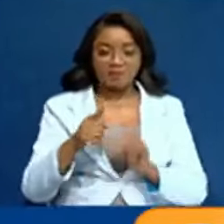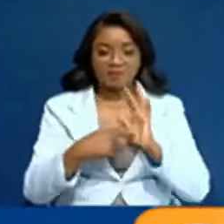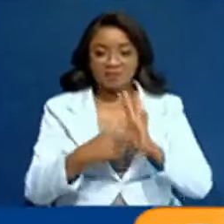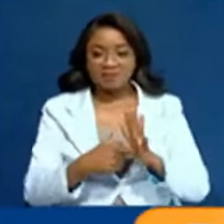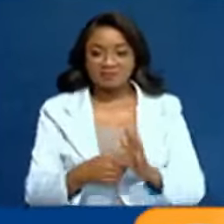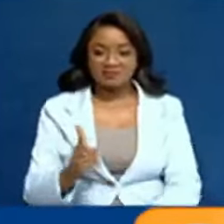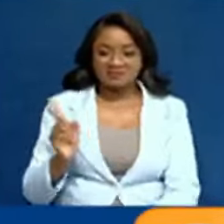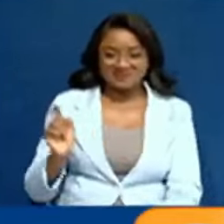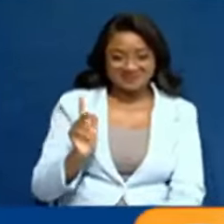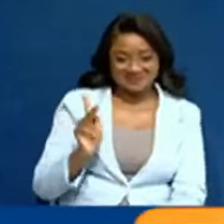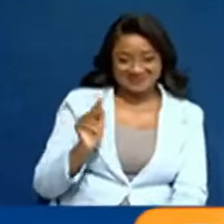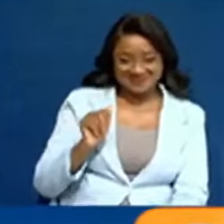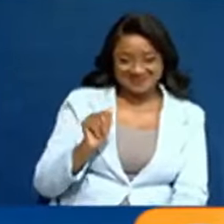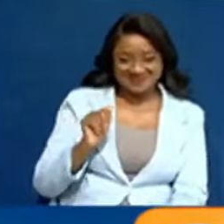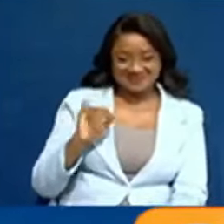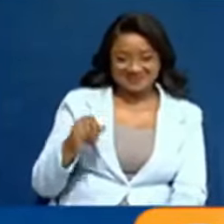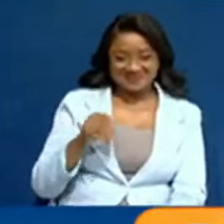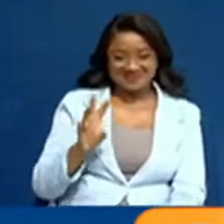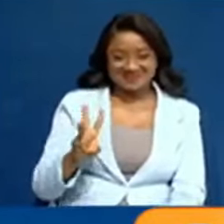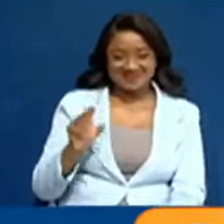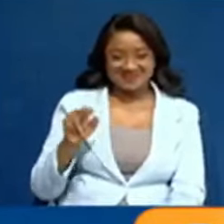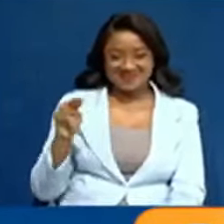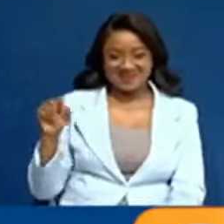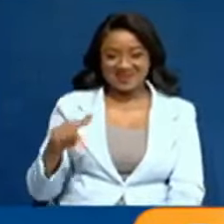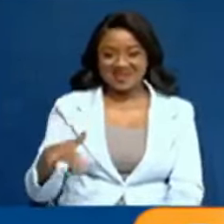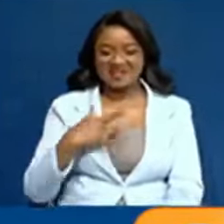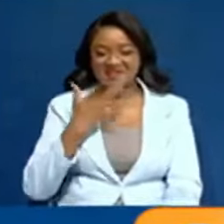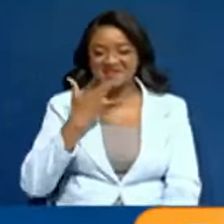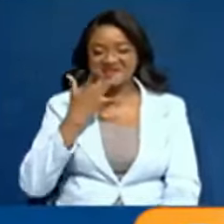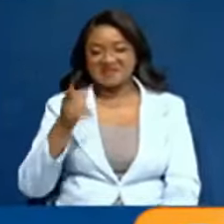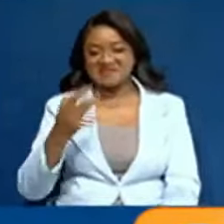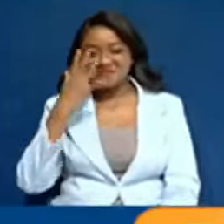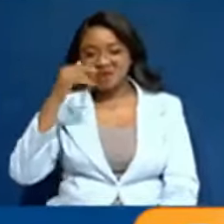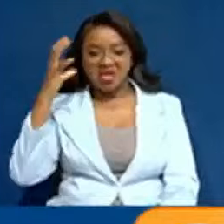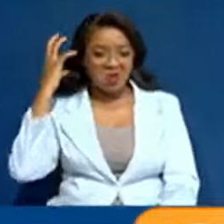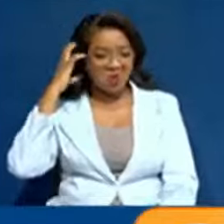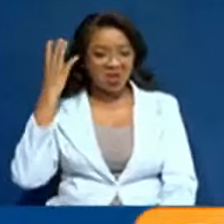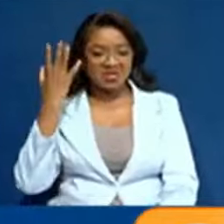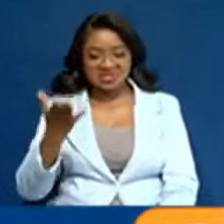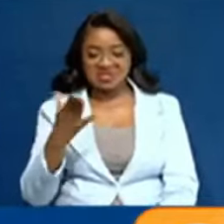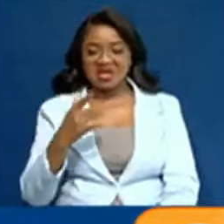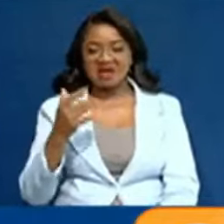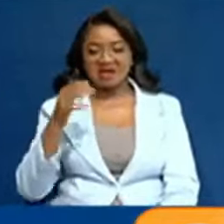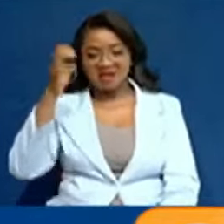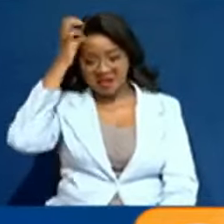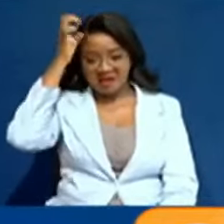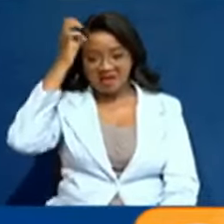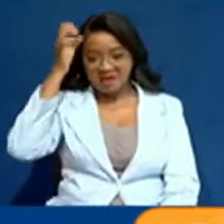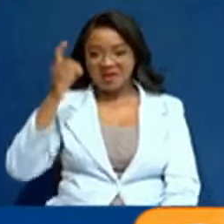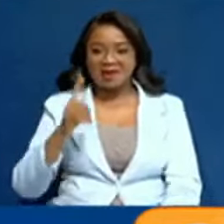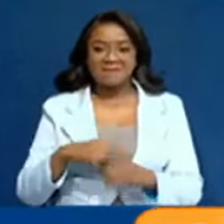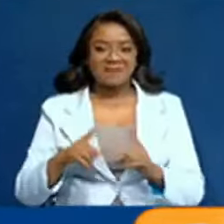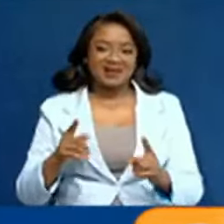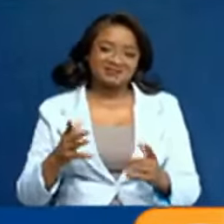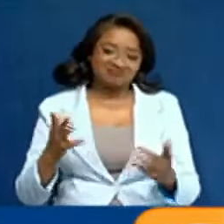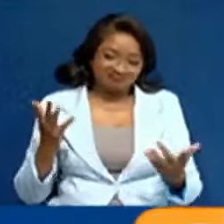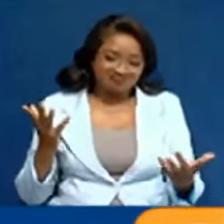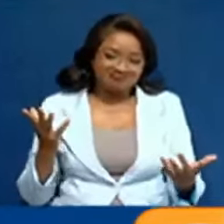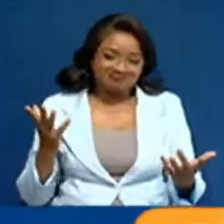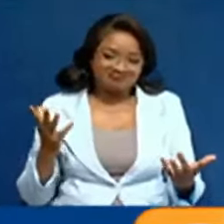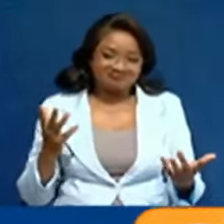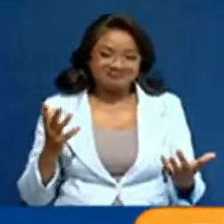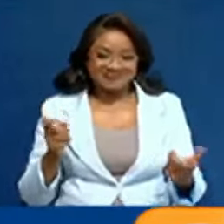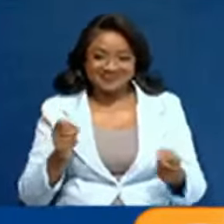Kajwang must be having his own biases because he went to school in Eldoret, and therefore, there's no doubt that, you know, he